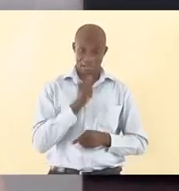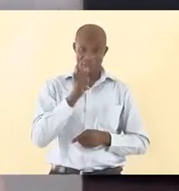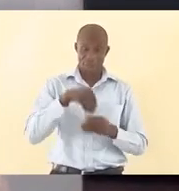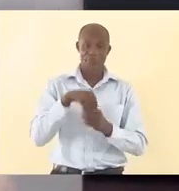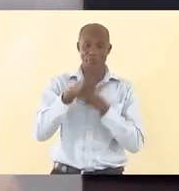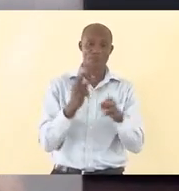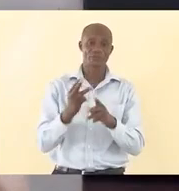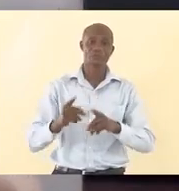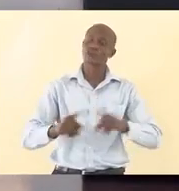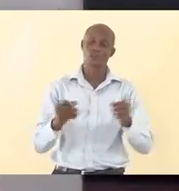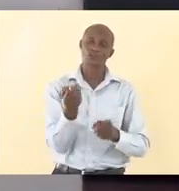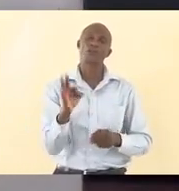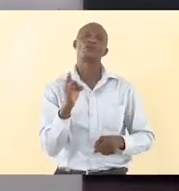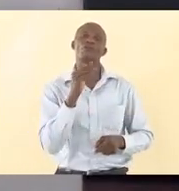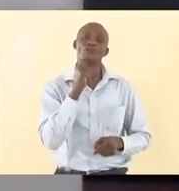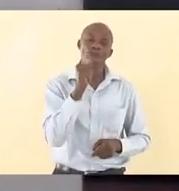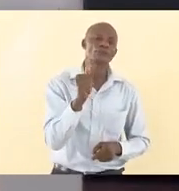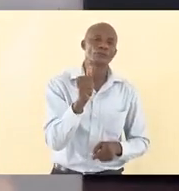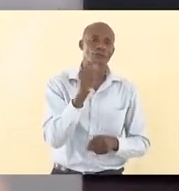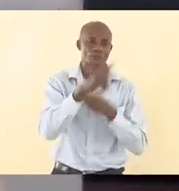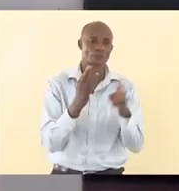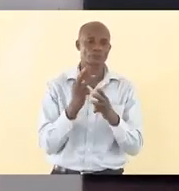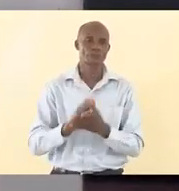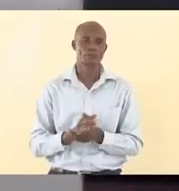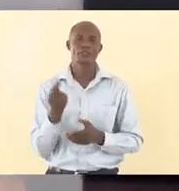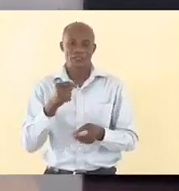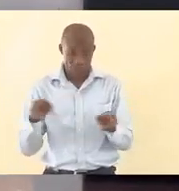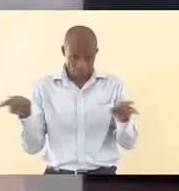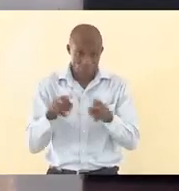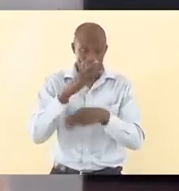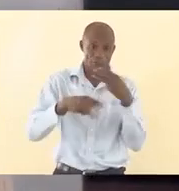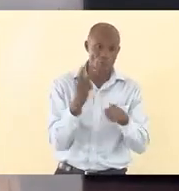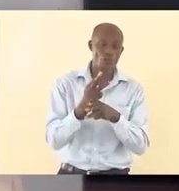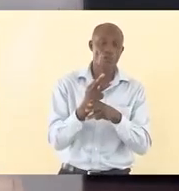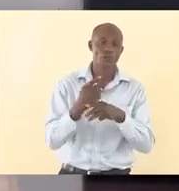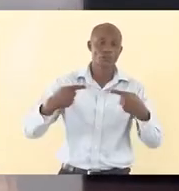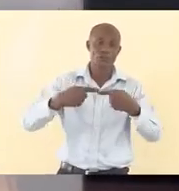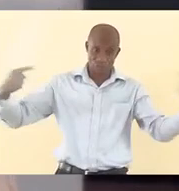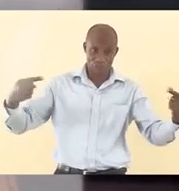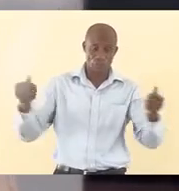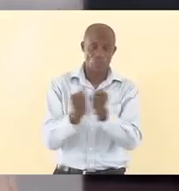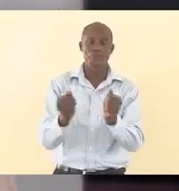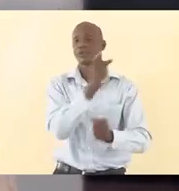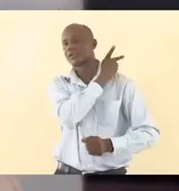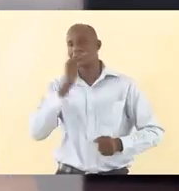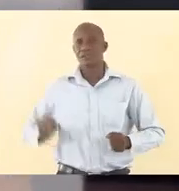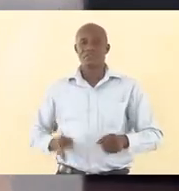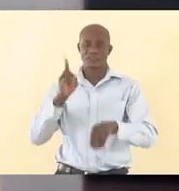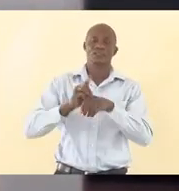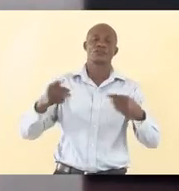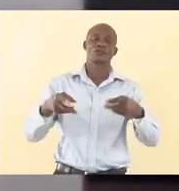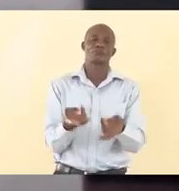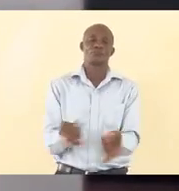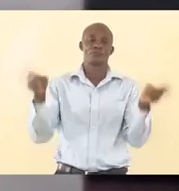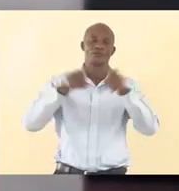world. The values of the world are often in contradistinction with the values of the kingdom. And we